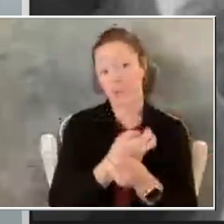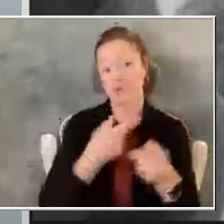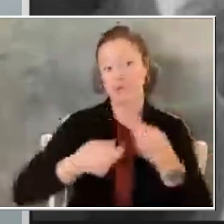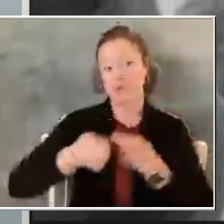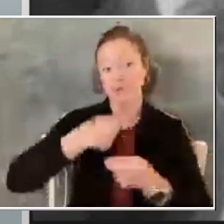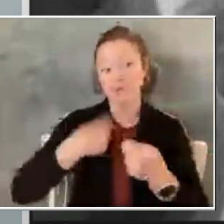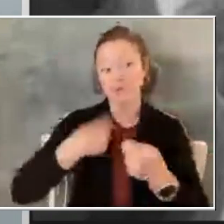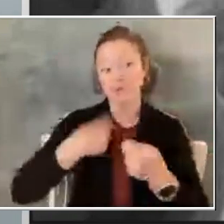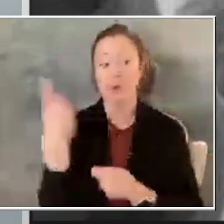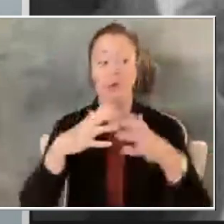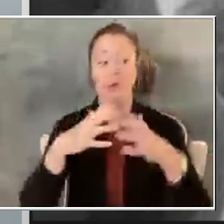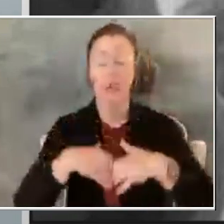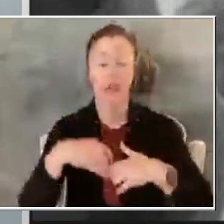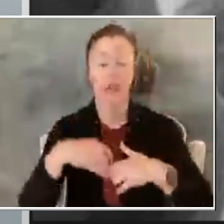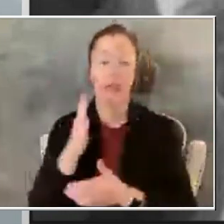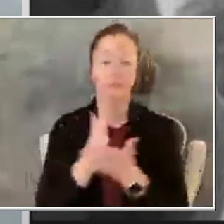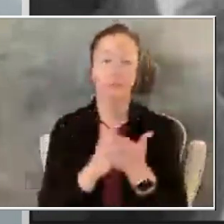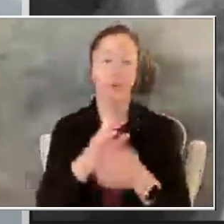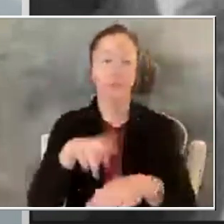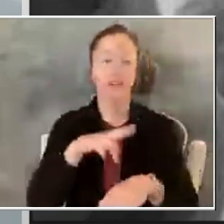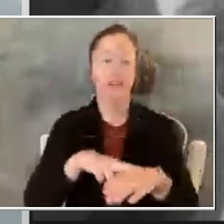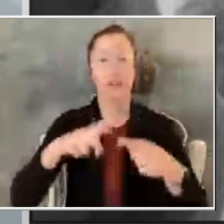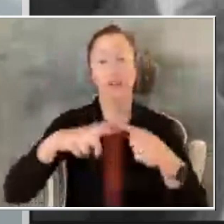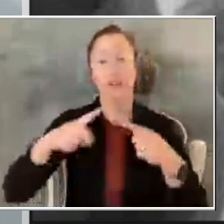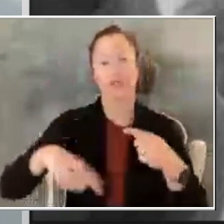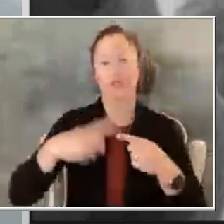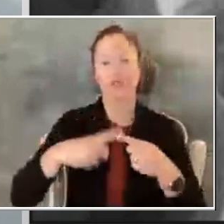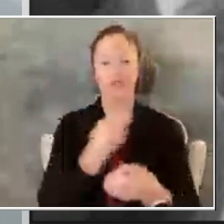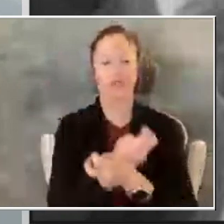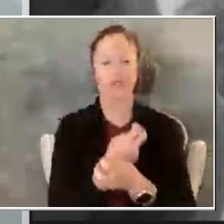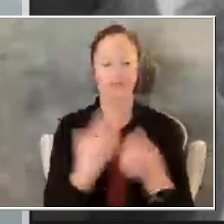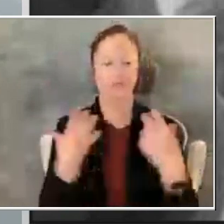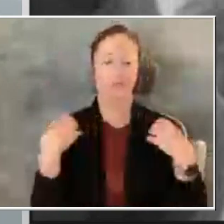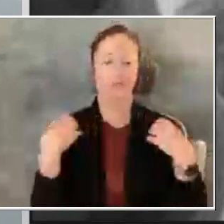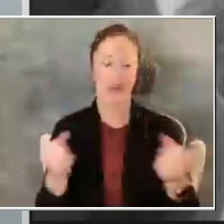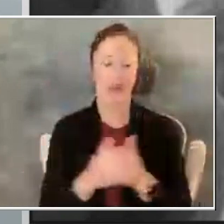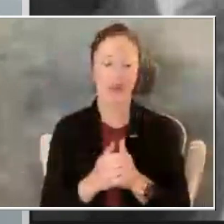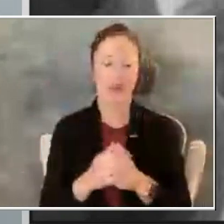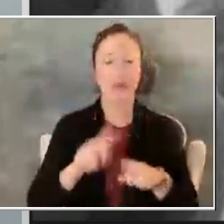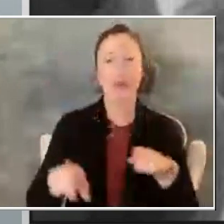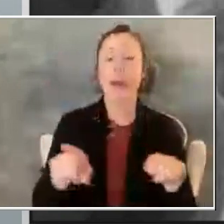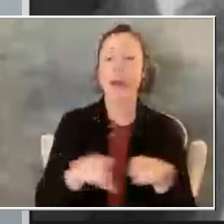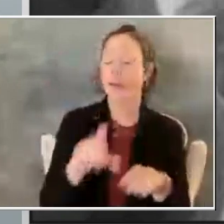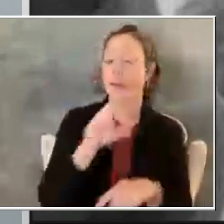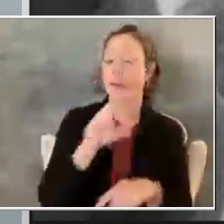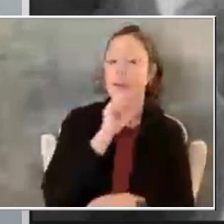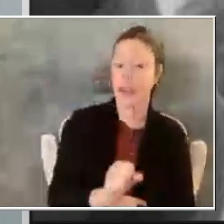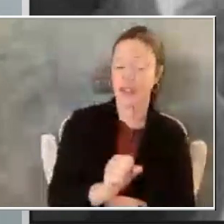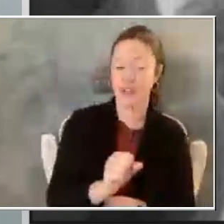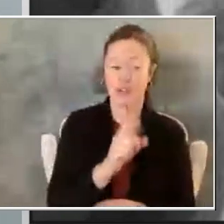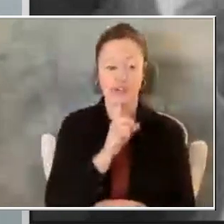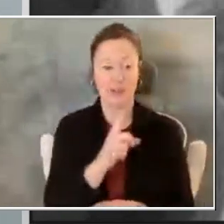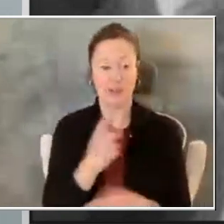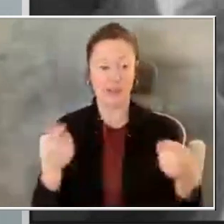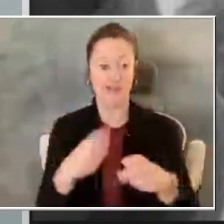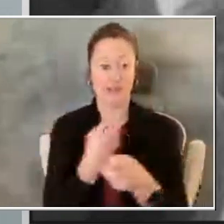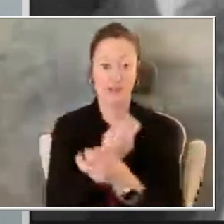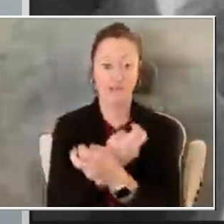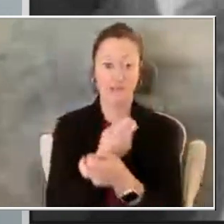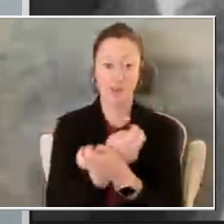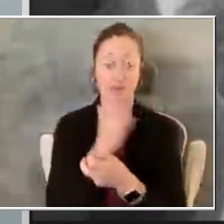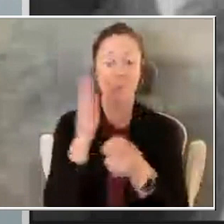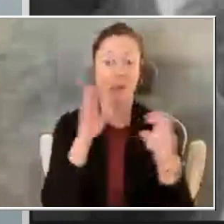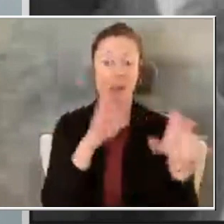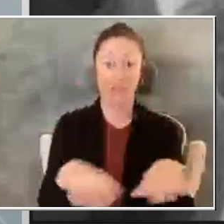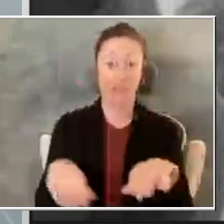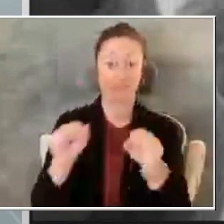That's part of the natural cycle of just bone health. What we see as we age is that the bone ends up reabsorbing more than